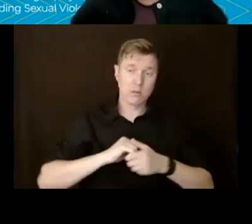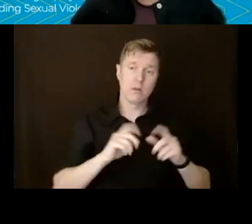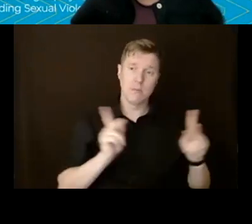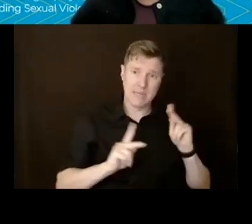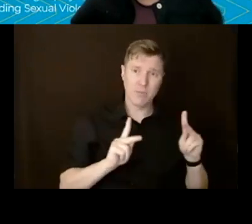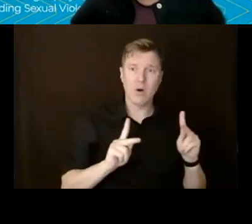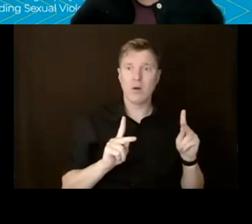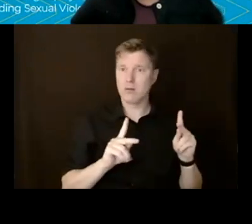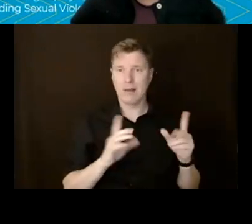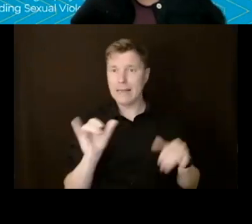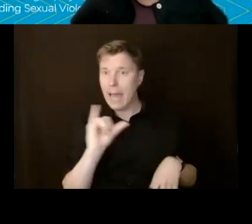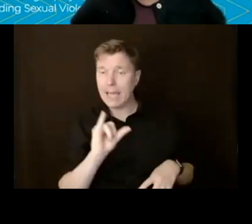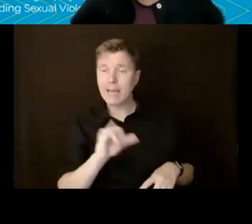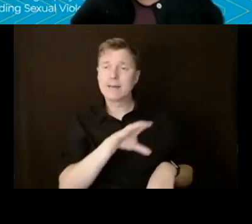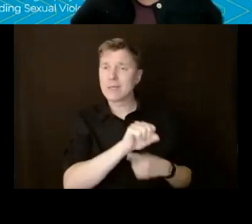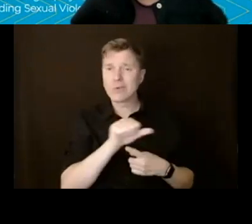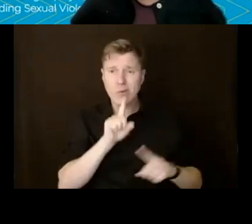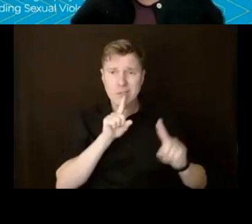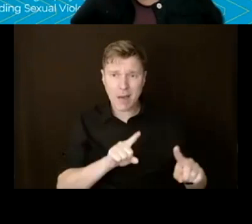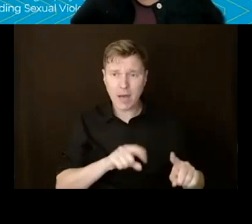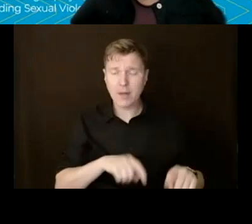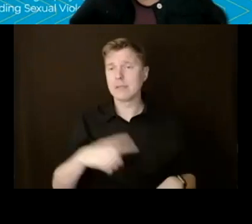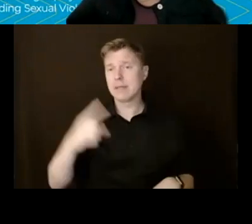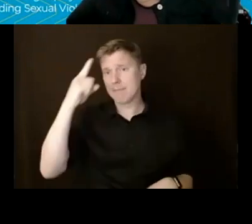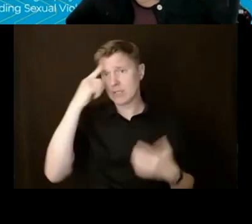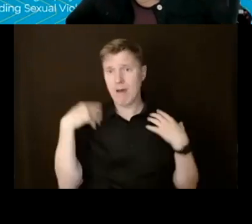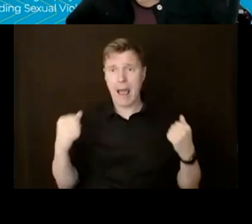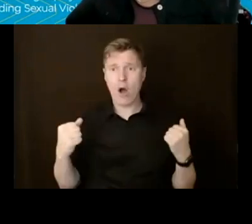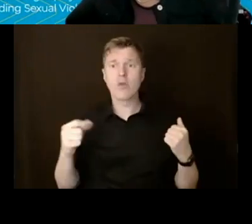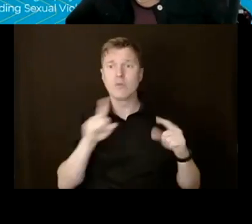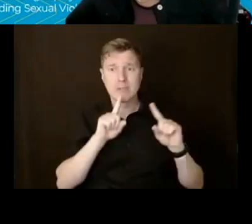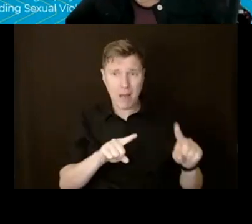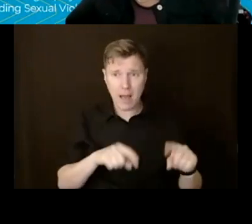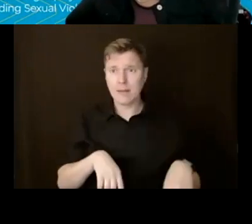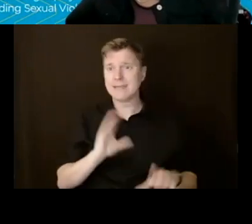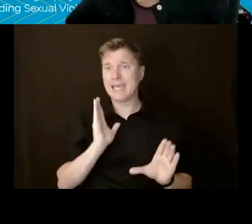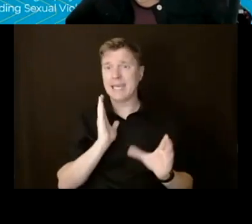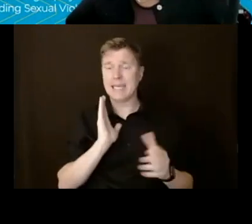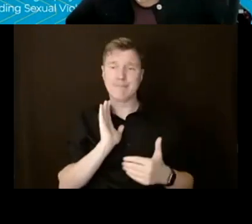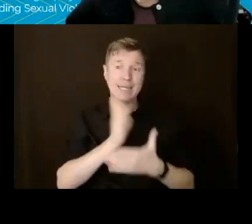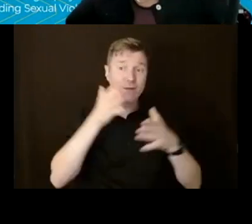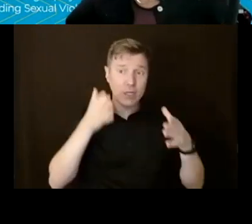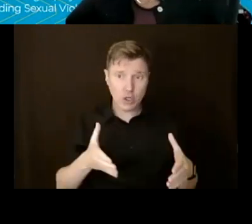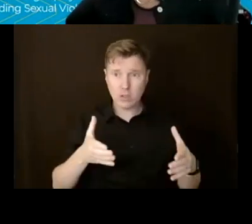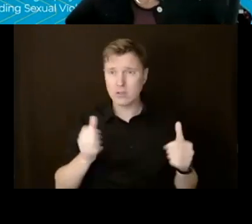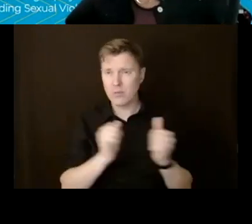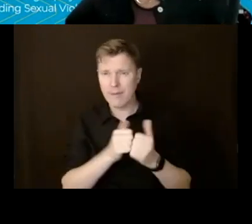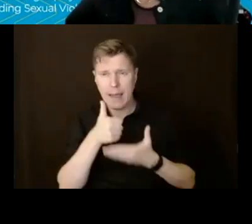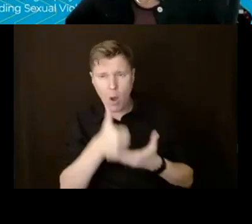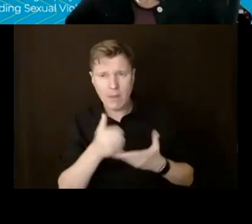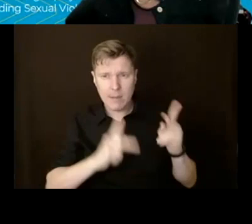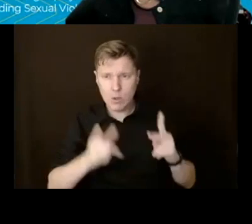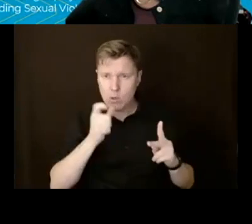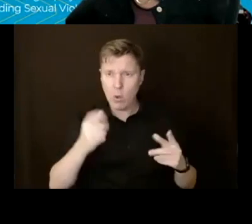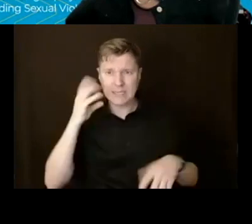sexual assault responders, mental health crisis responders, interveners around helping those who are experiencing